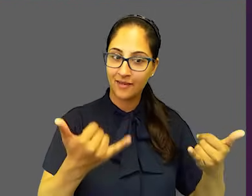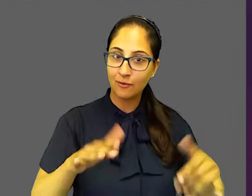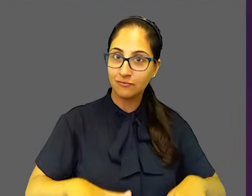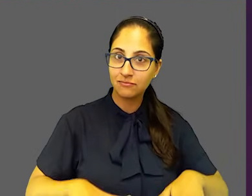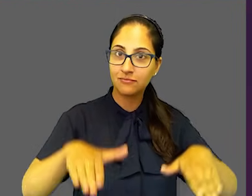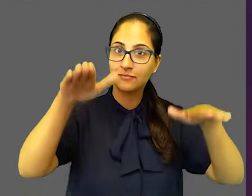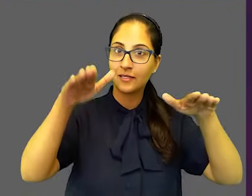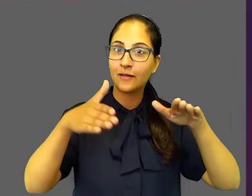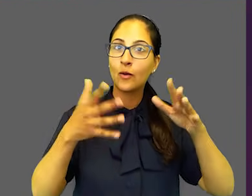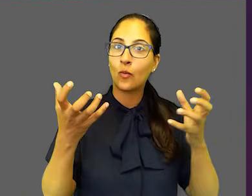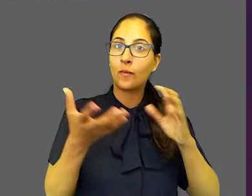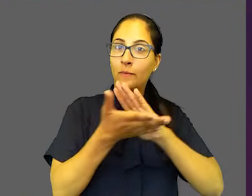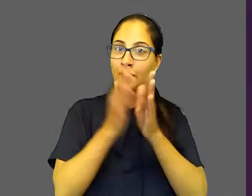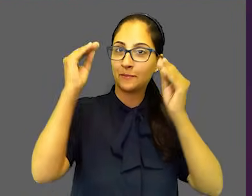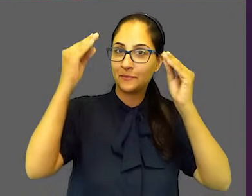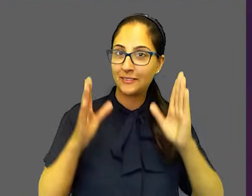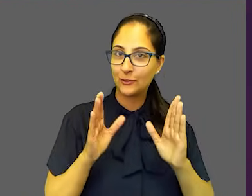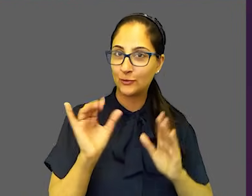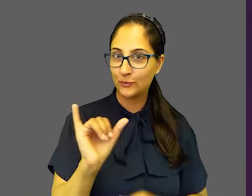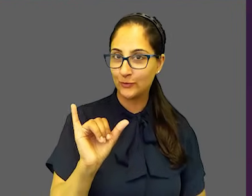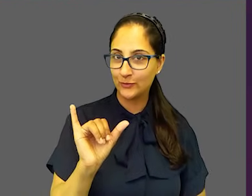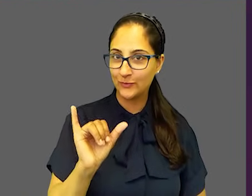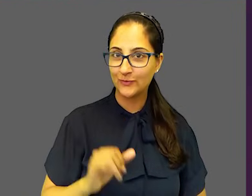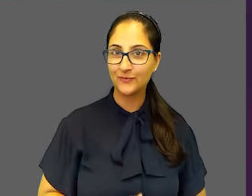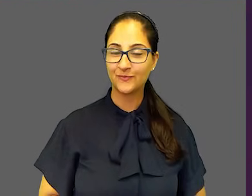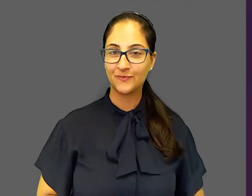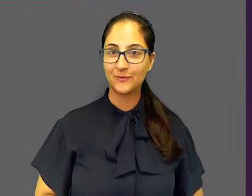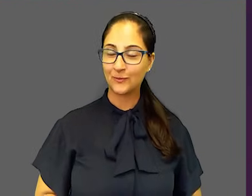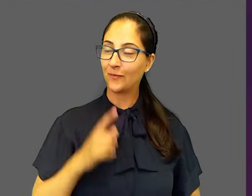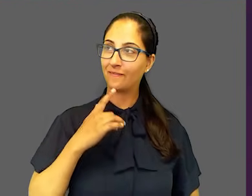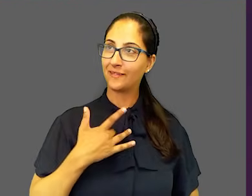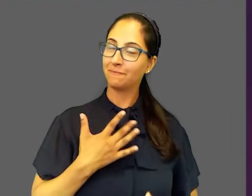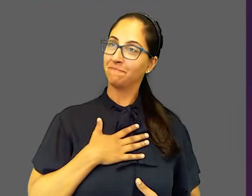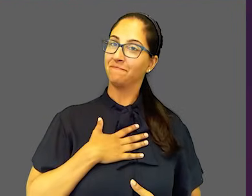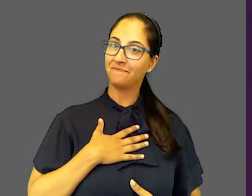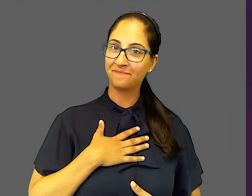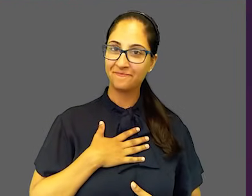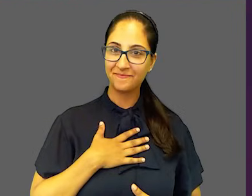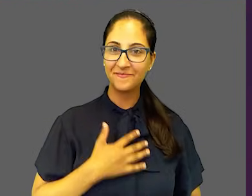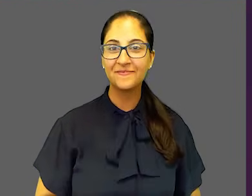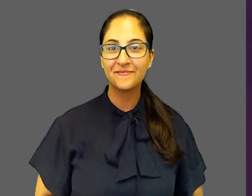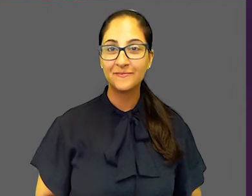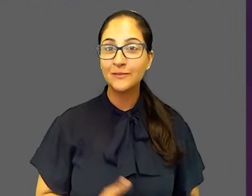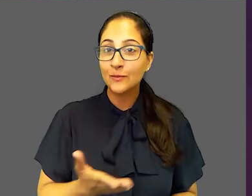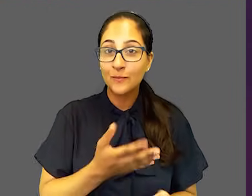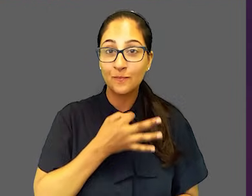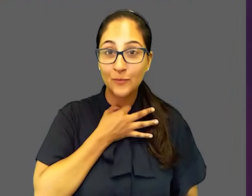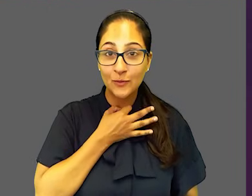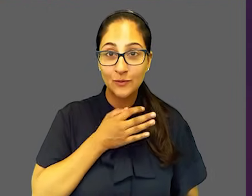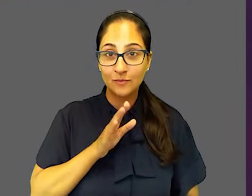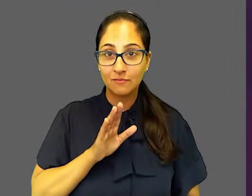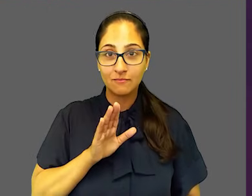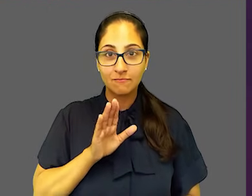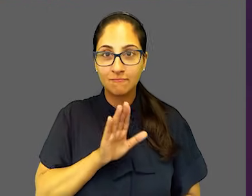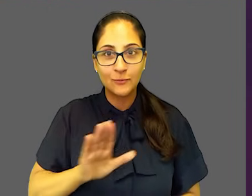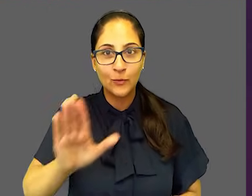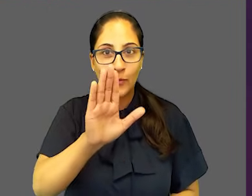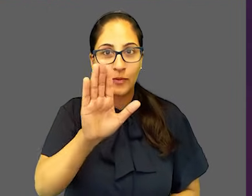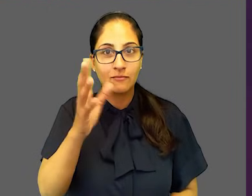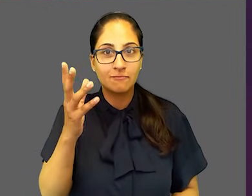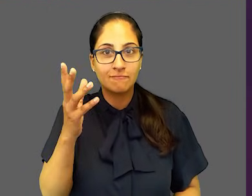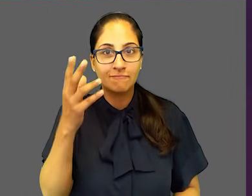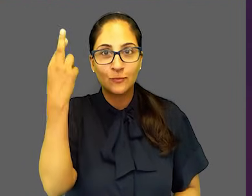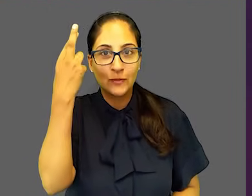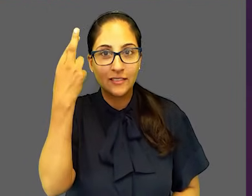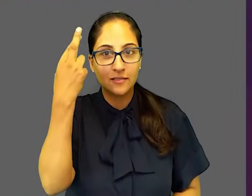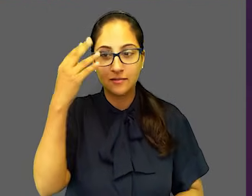that's just such an amazing feeling. So I wanted to ask you, why, what keeps you here? What keeps you, the